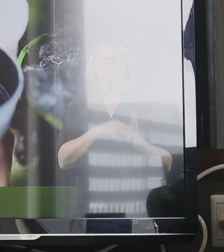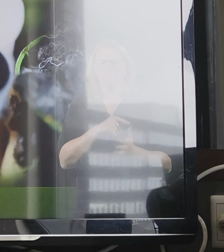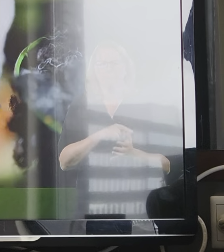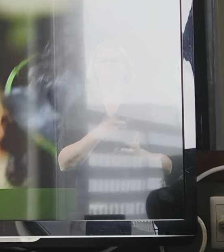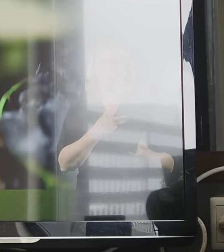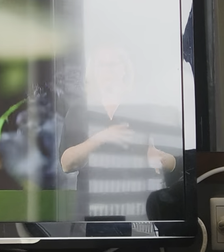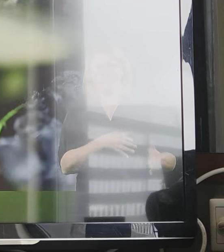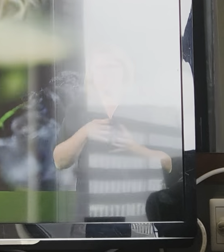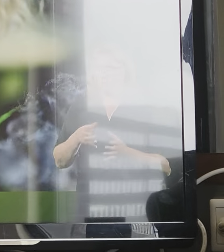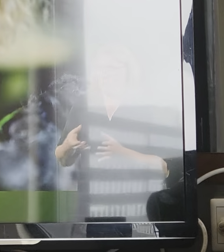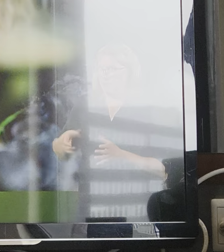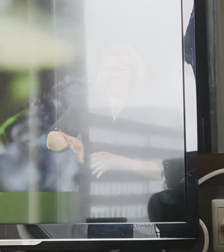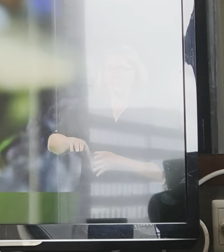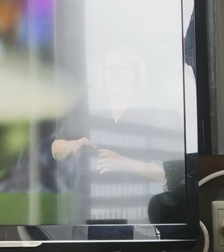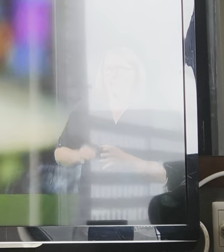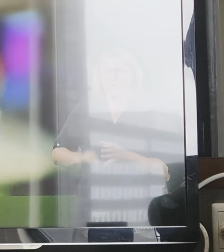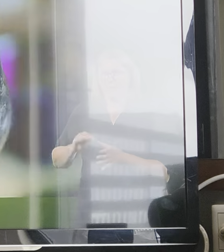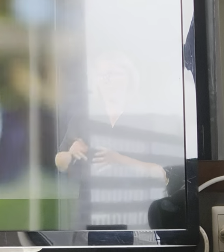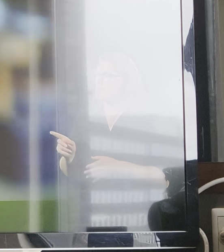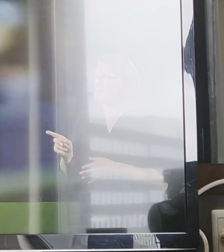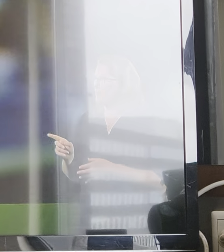well.